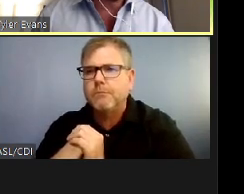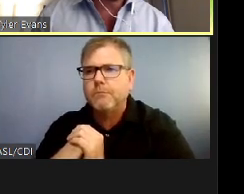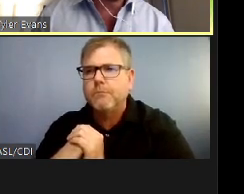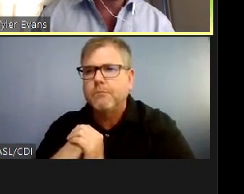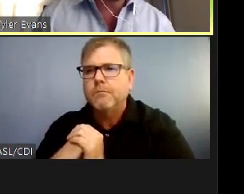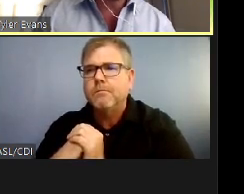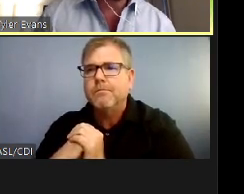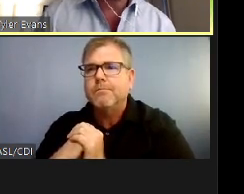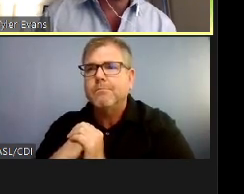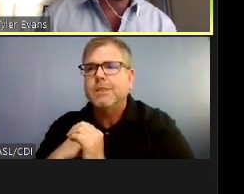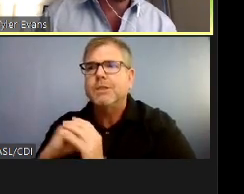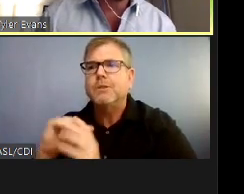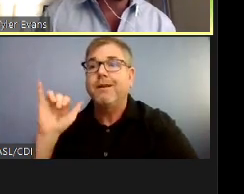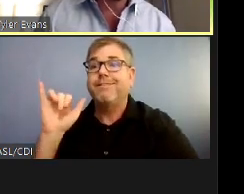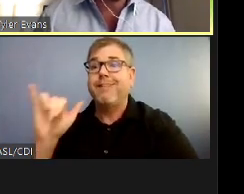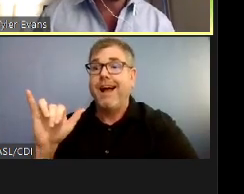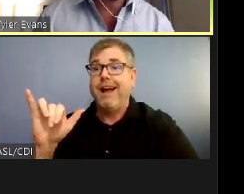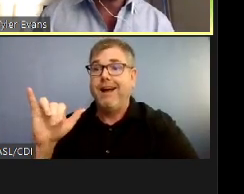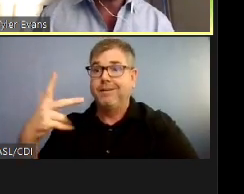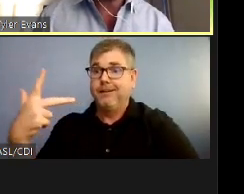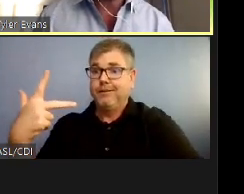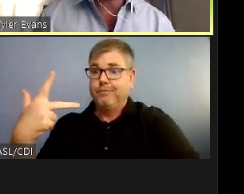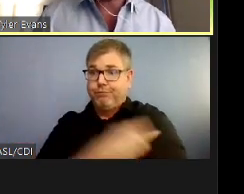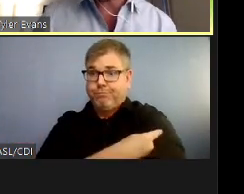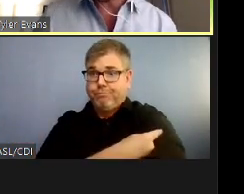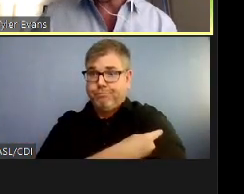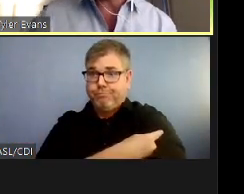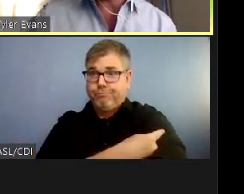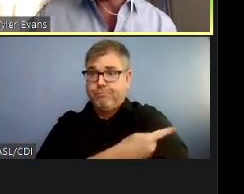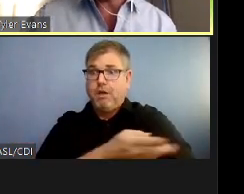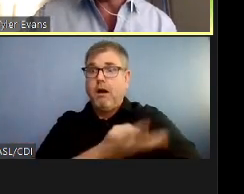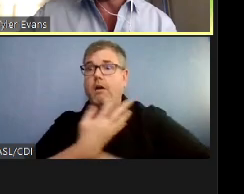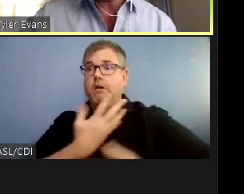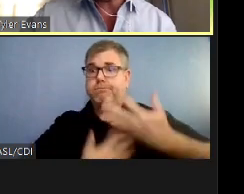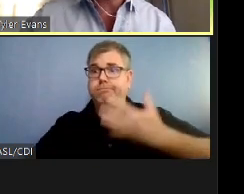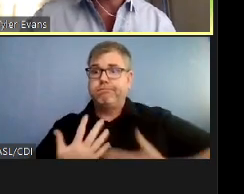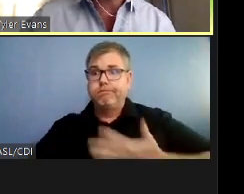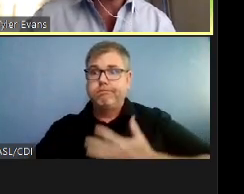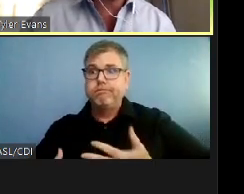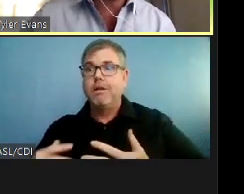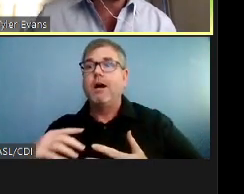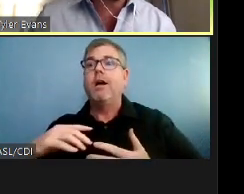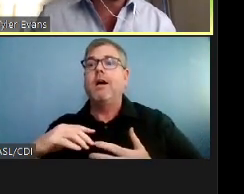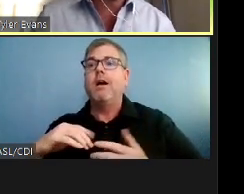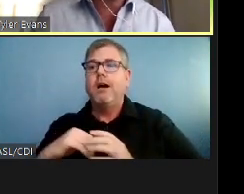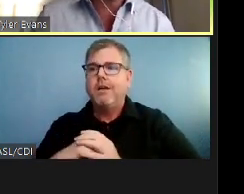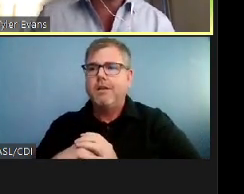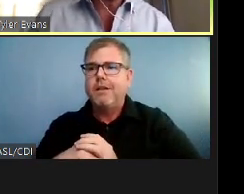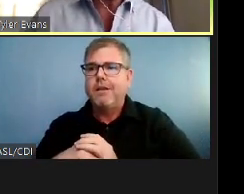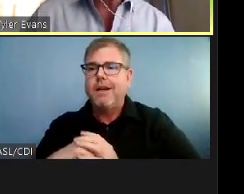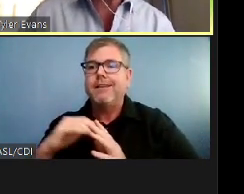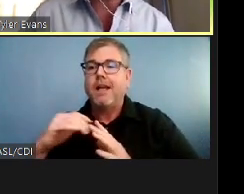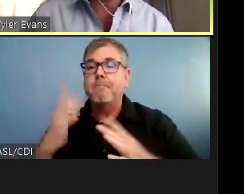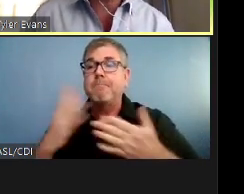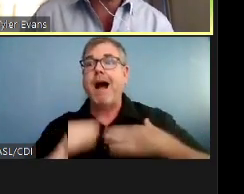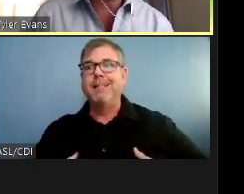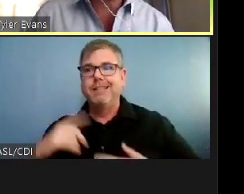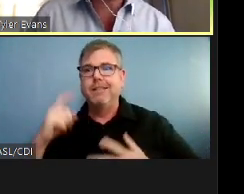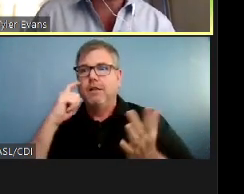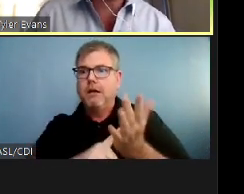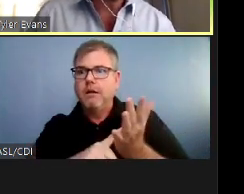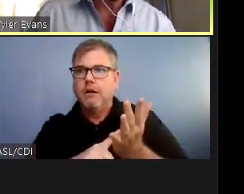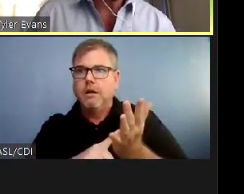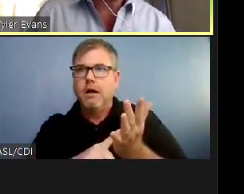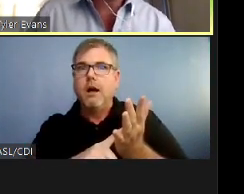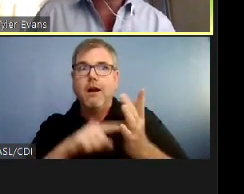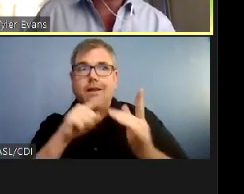the body kind of knows how to respond to it quickly, and it never actually has an opportunity to make it into your system.